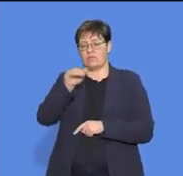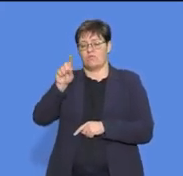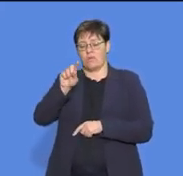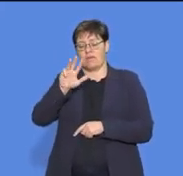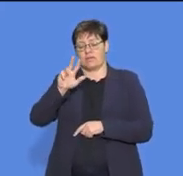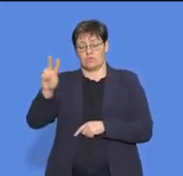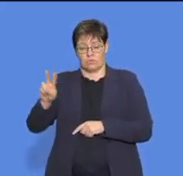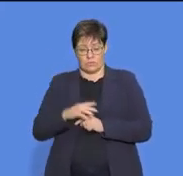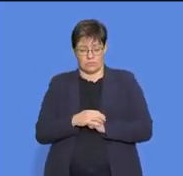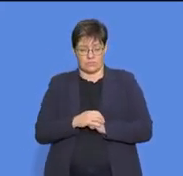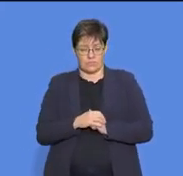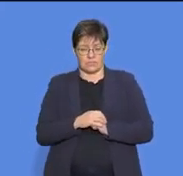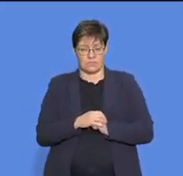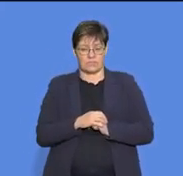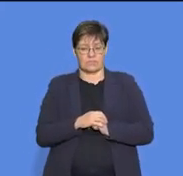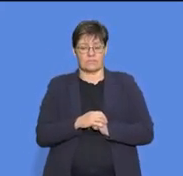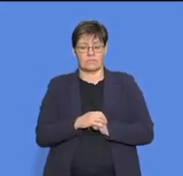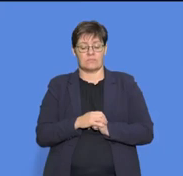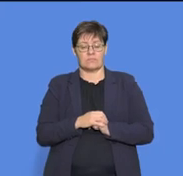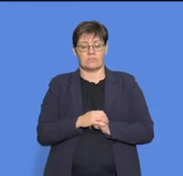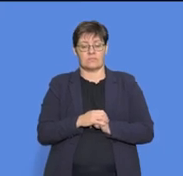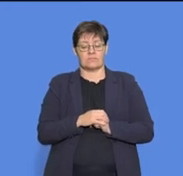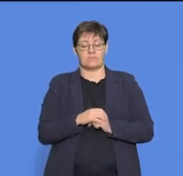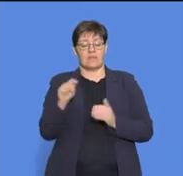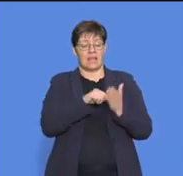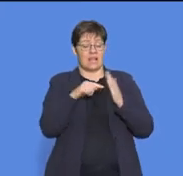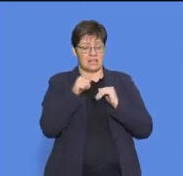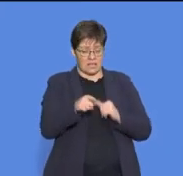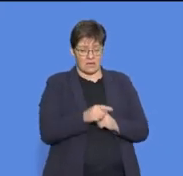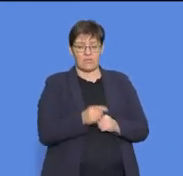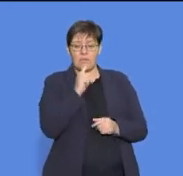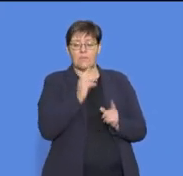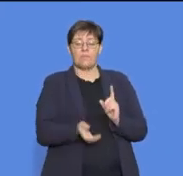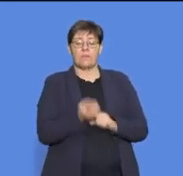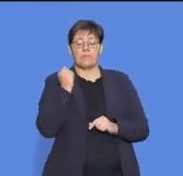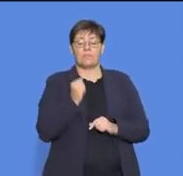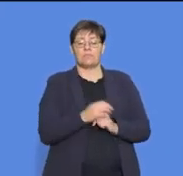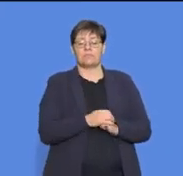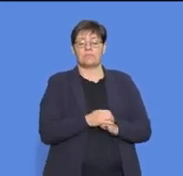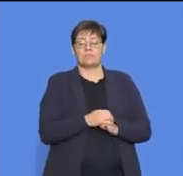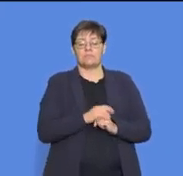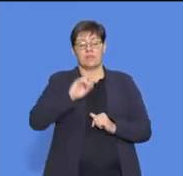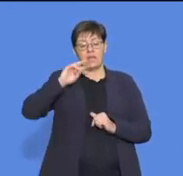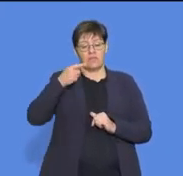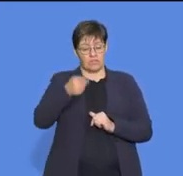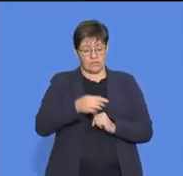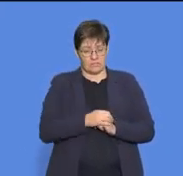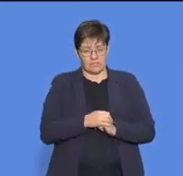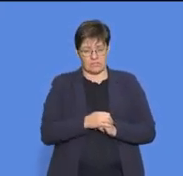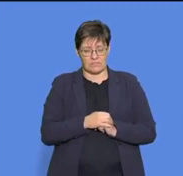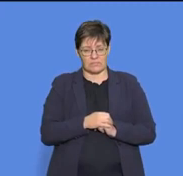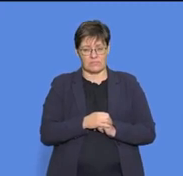this expression becomes 127 over 192. That's from your calculator, and now you're going to find